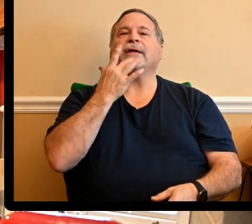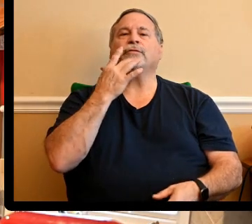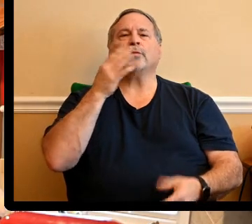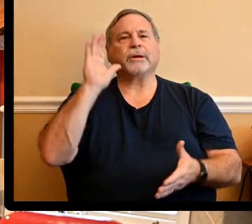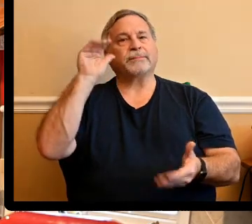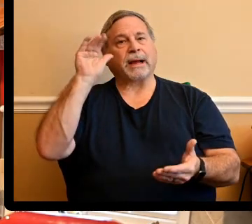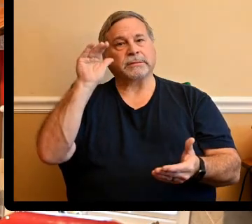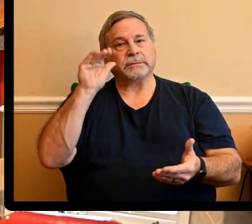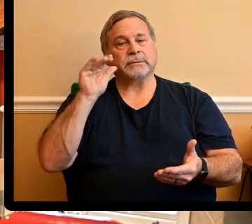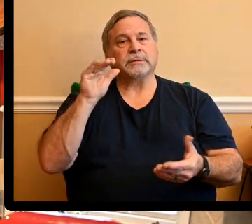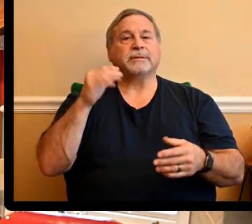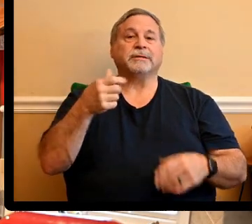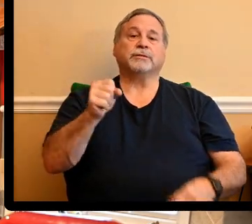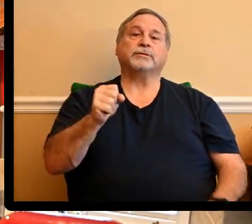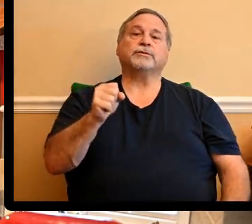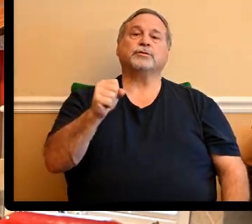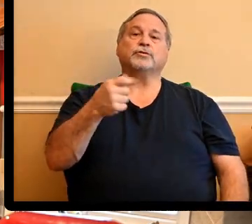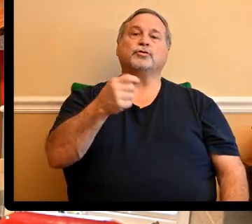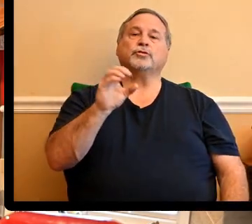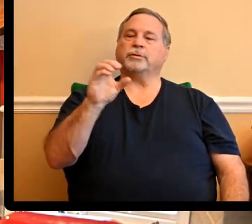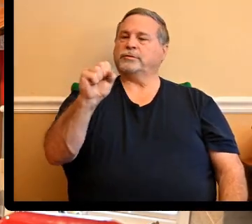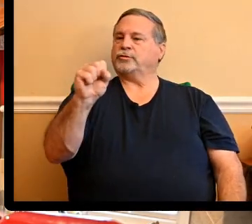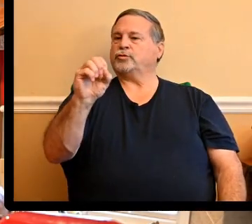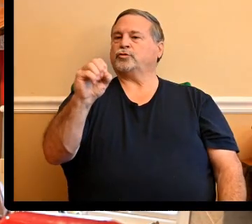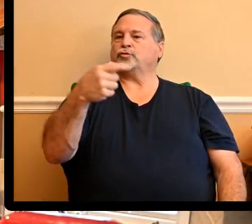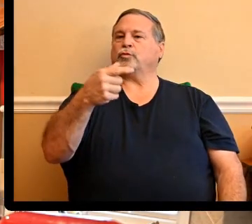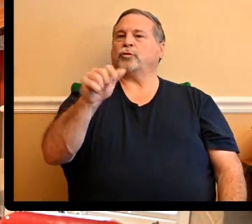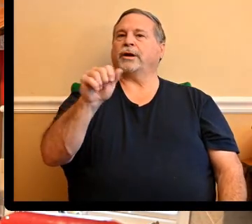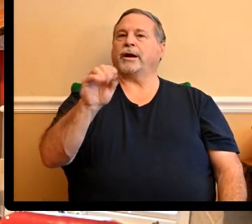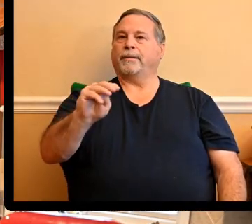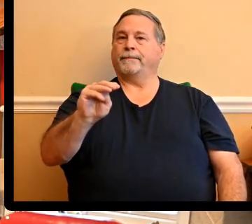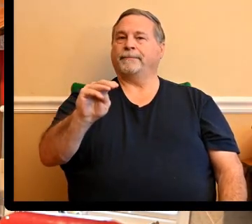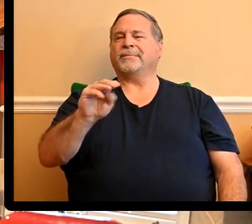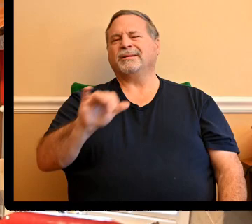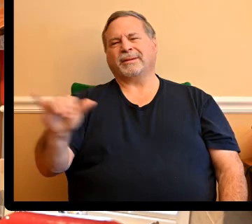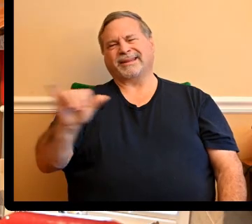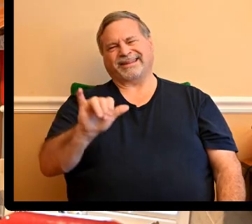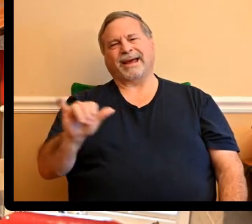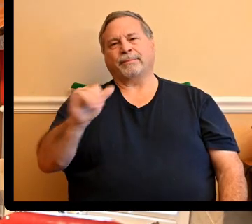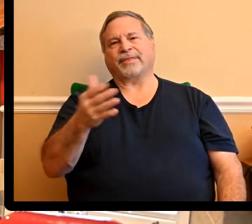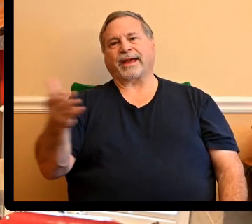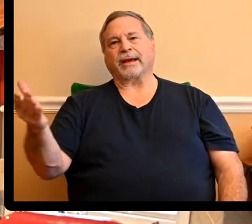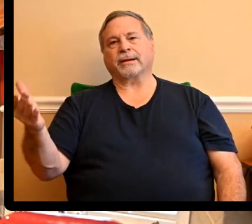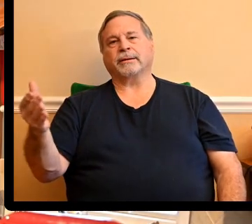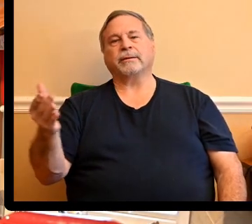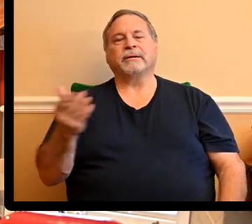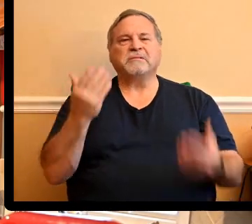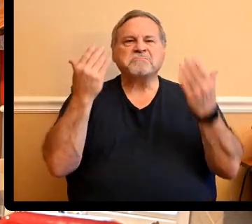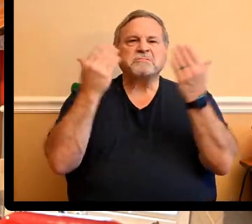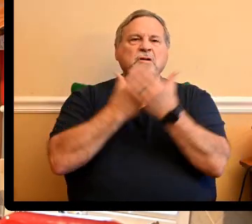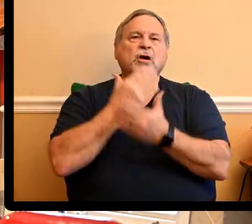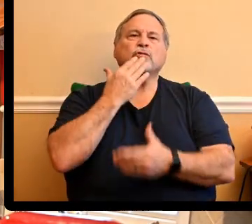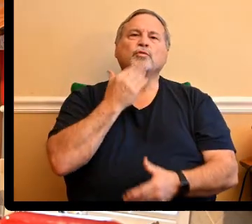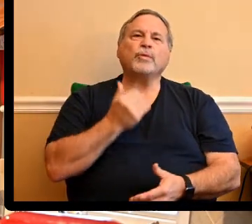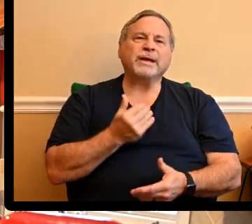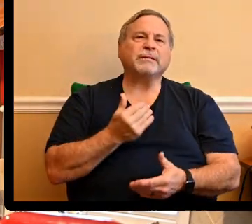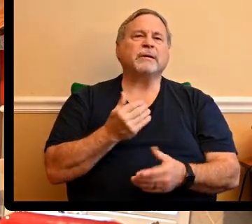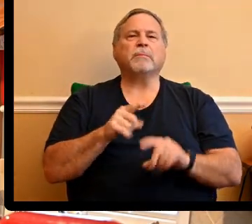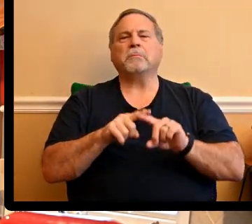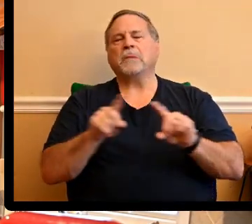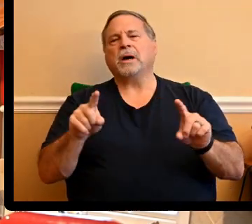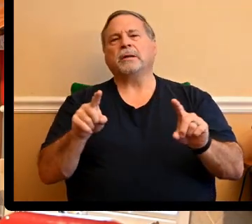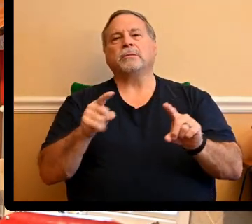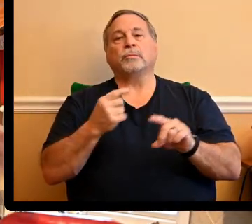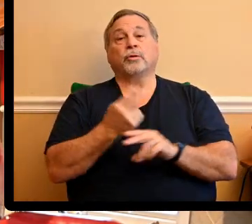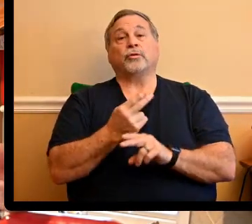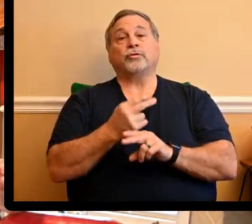have. Okay, now sorghum would do the same thing. It's kind of a dark sweet liquid as well, but